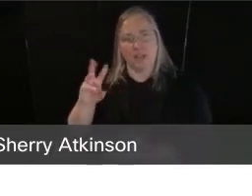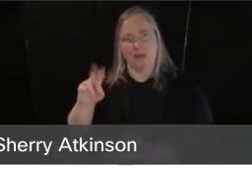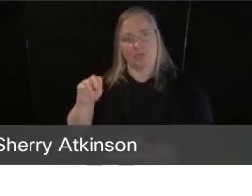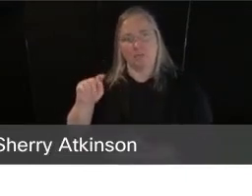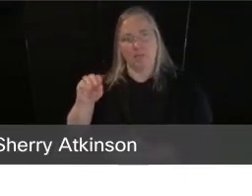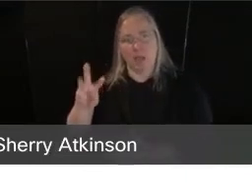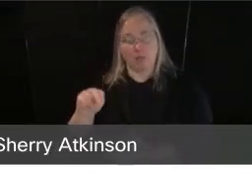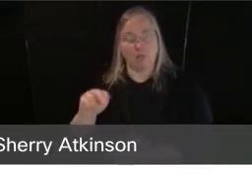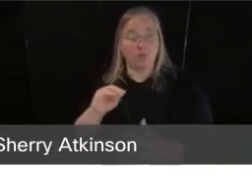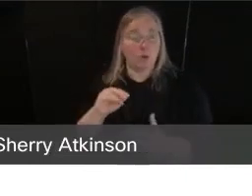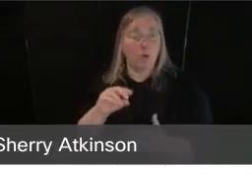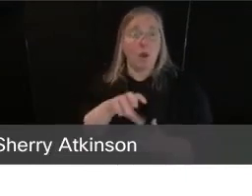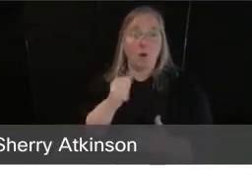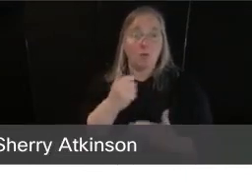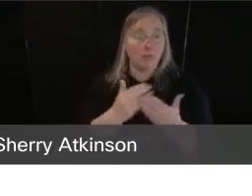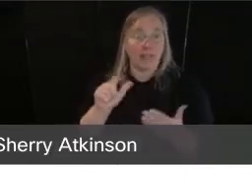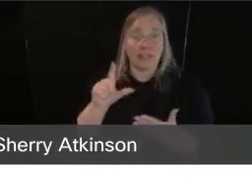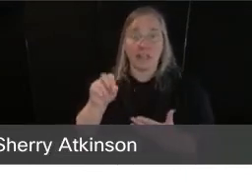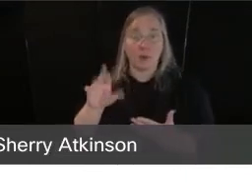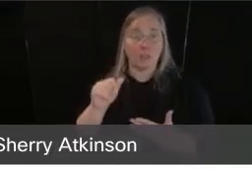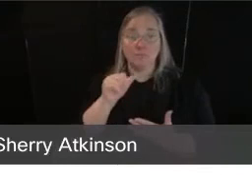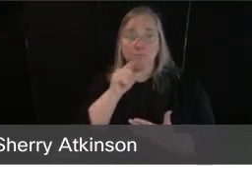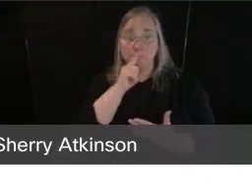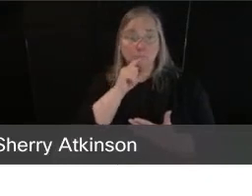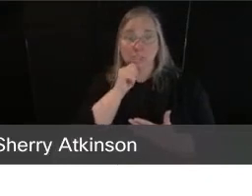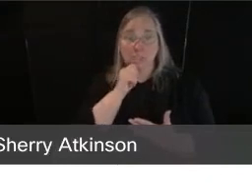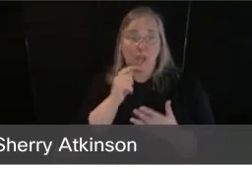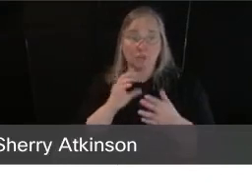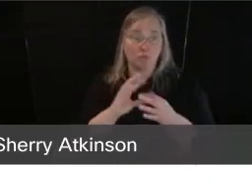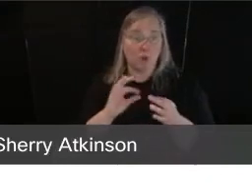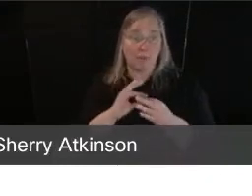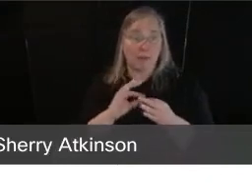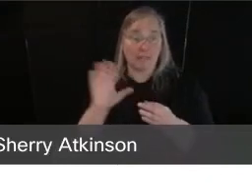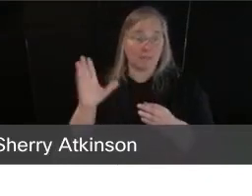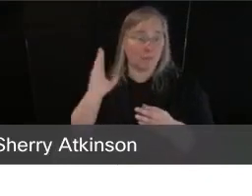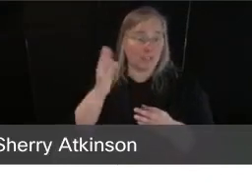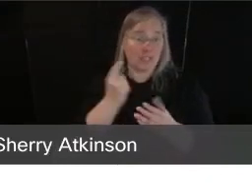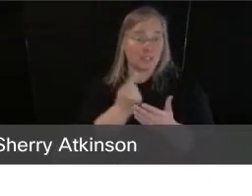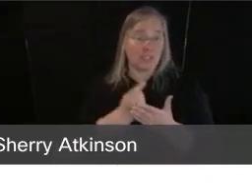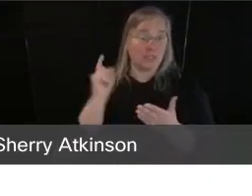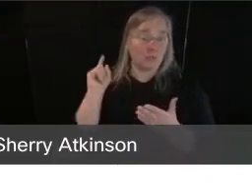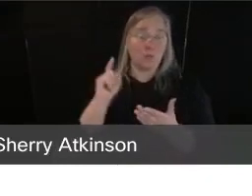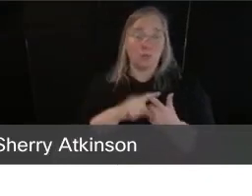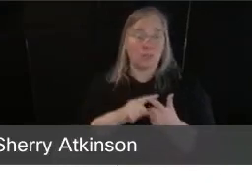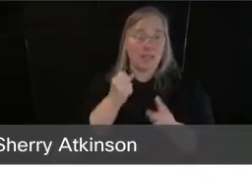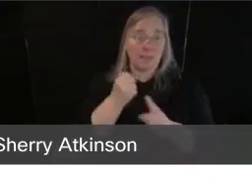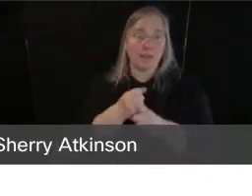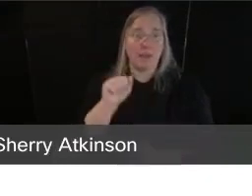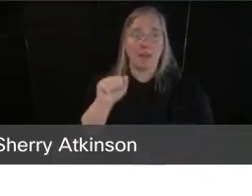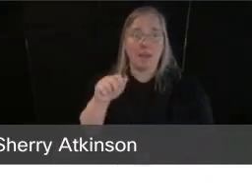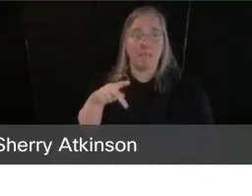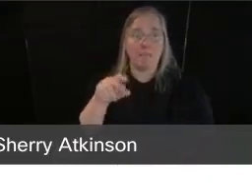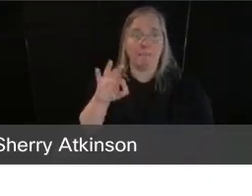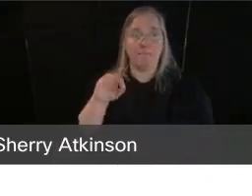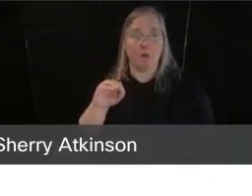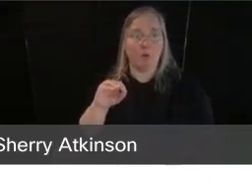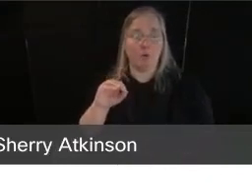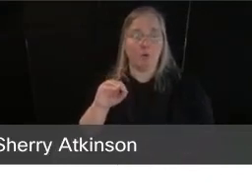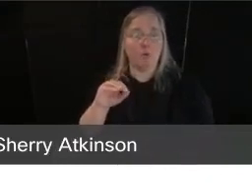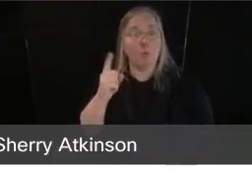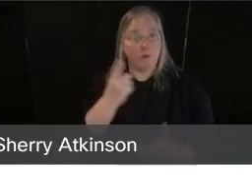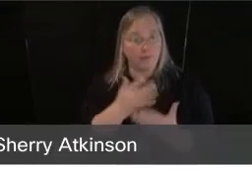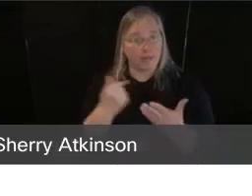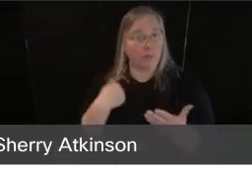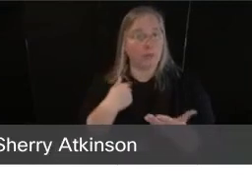things that Larry did not talk about in his presentation last week was the impact of APFO. One of the things we talked about last